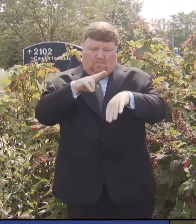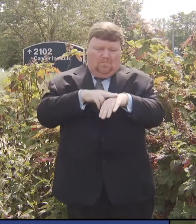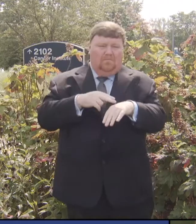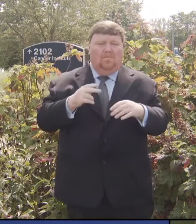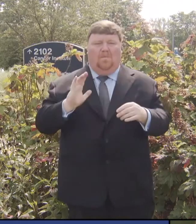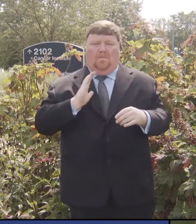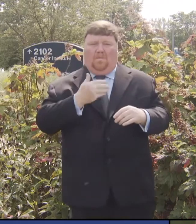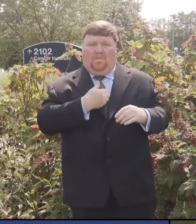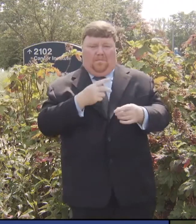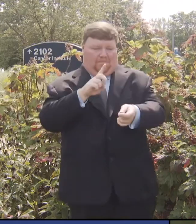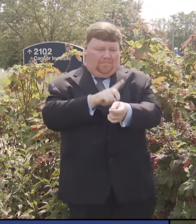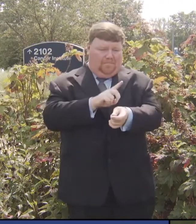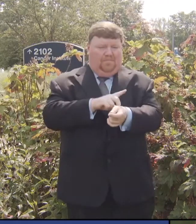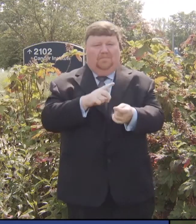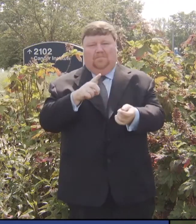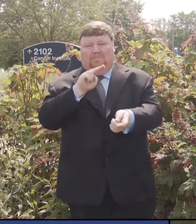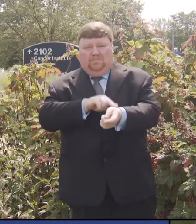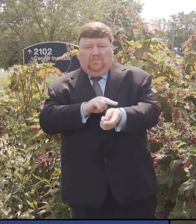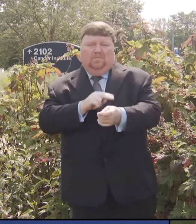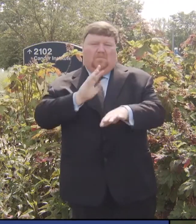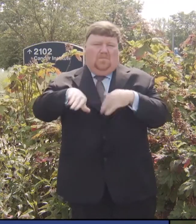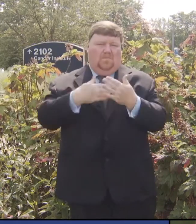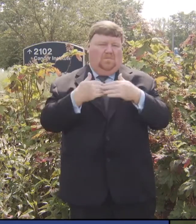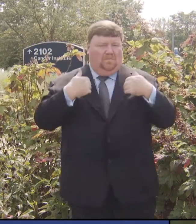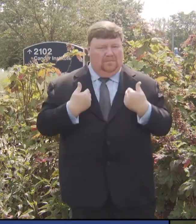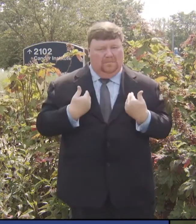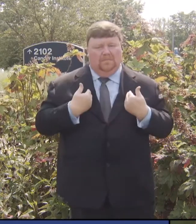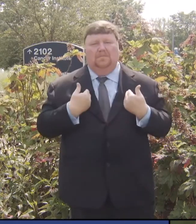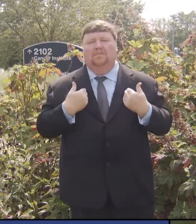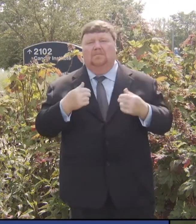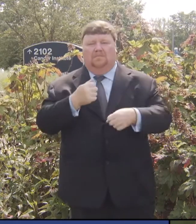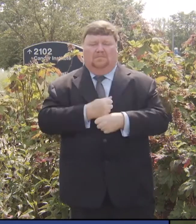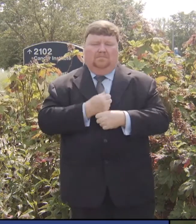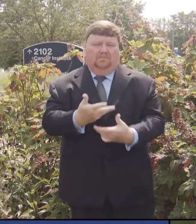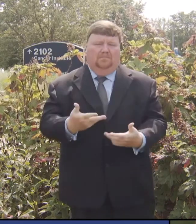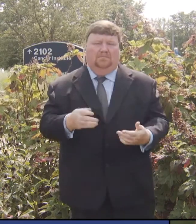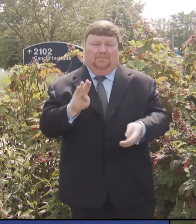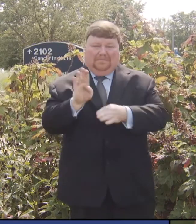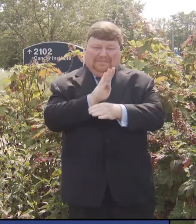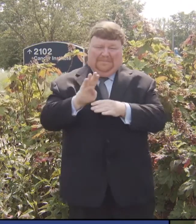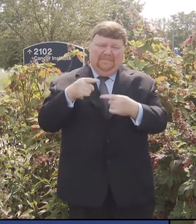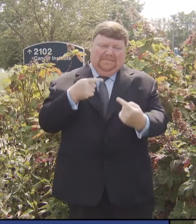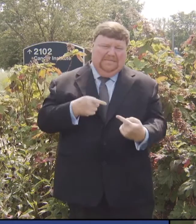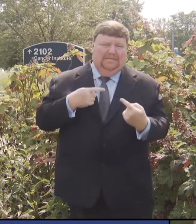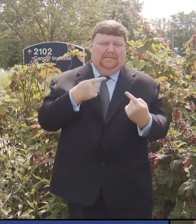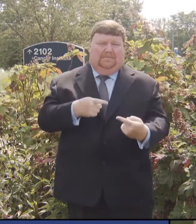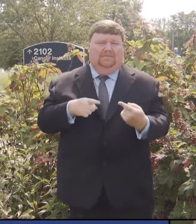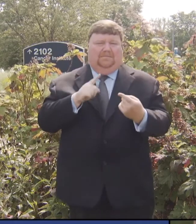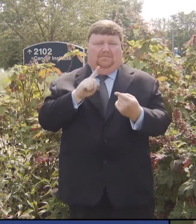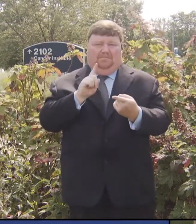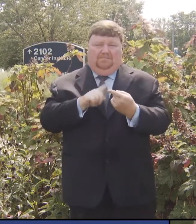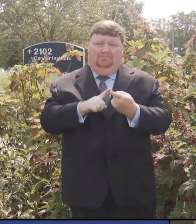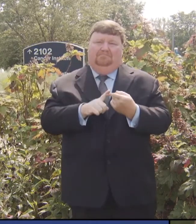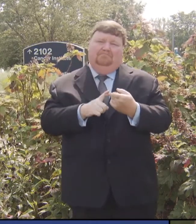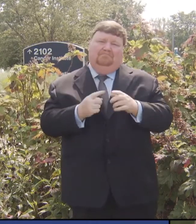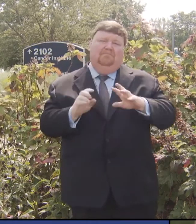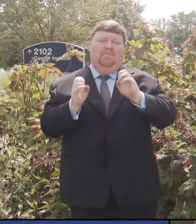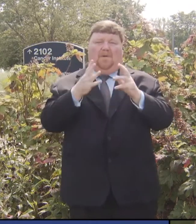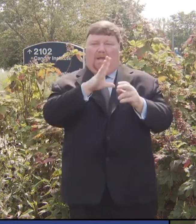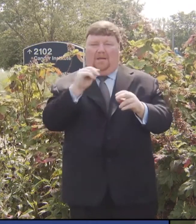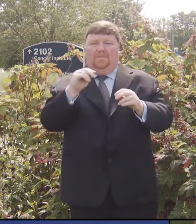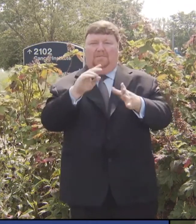tired, they're burned out. Our businesses are struggling to recover. Our teachers and students want to keep our schools